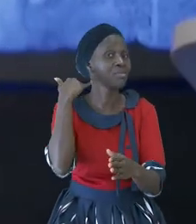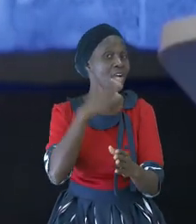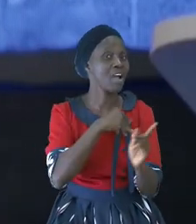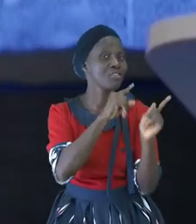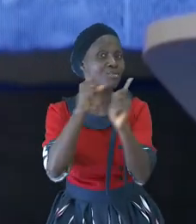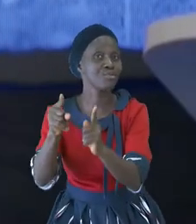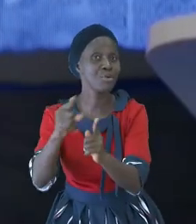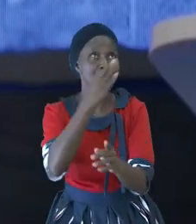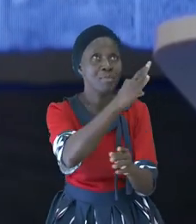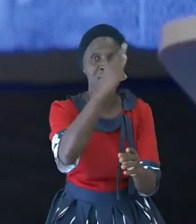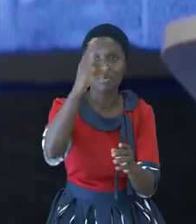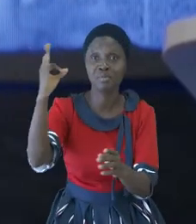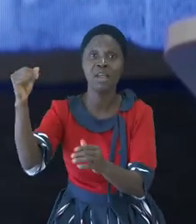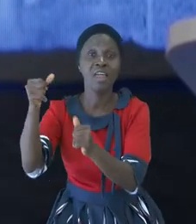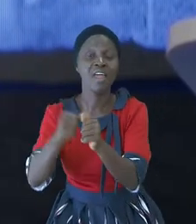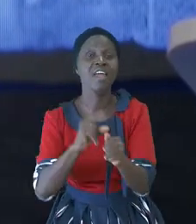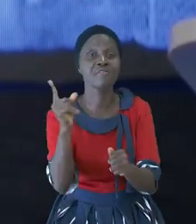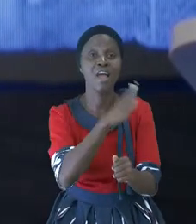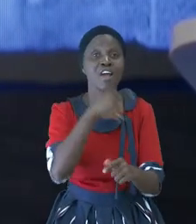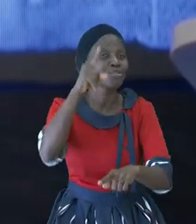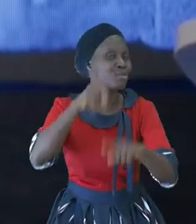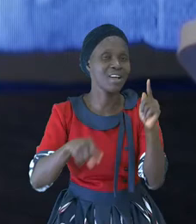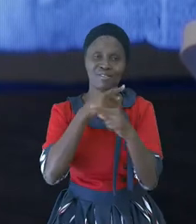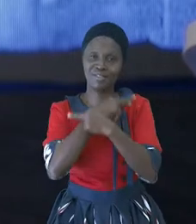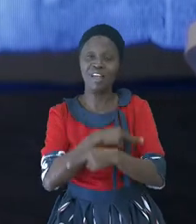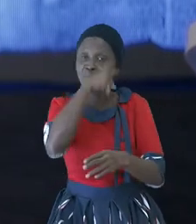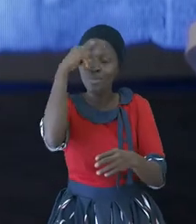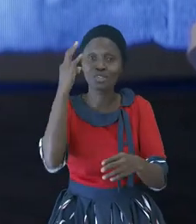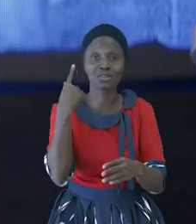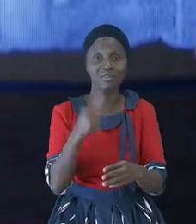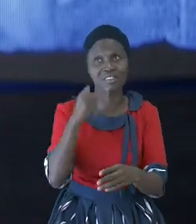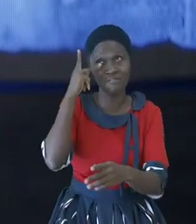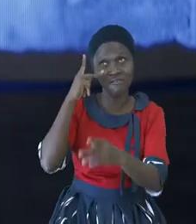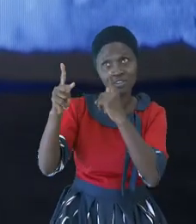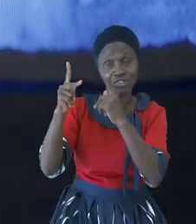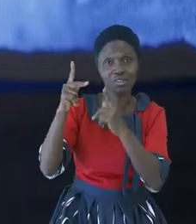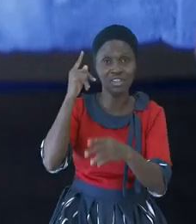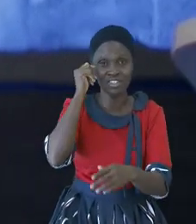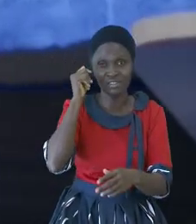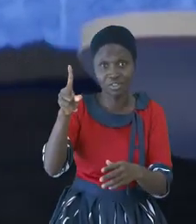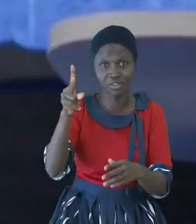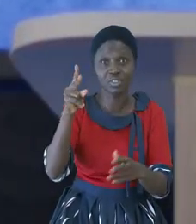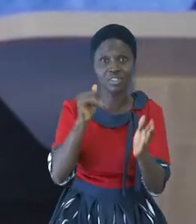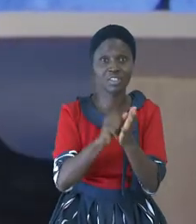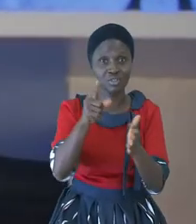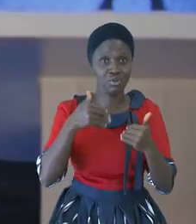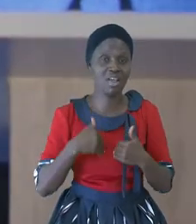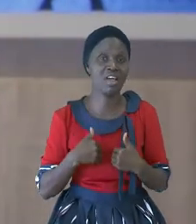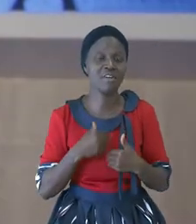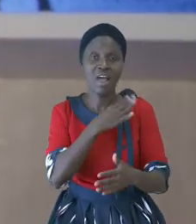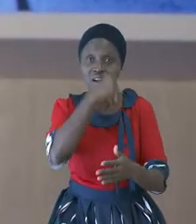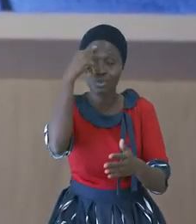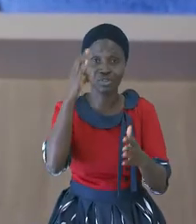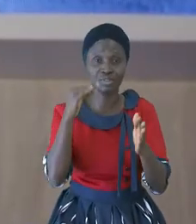could not trust the kind of vision you have and the kind of passion you have. Restore unto